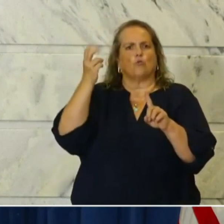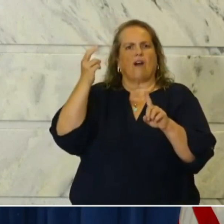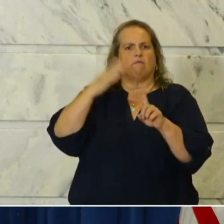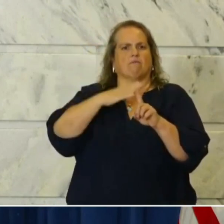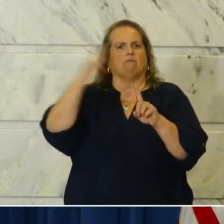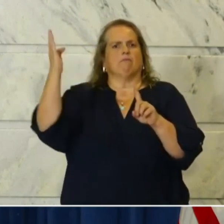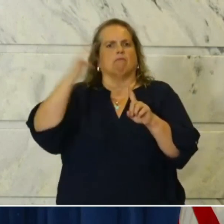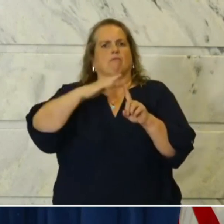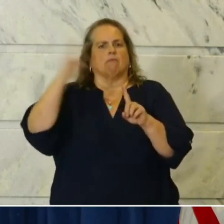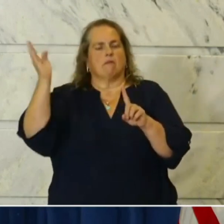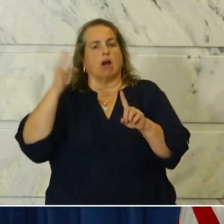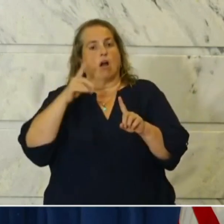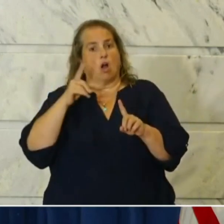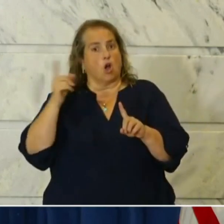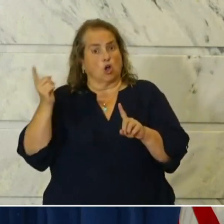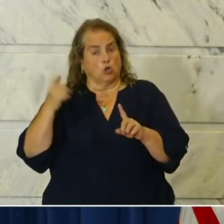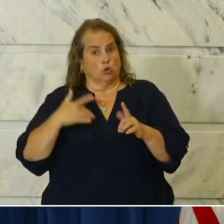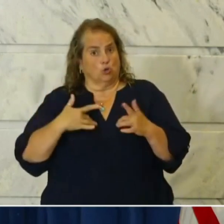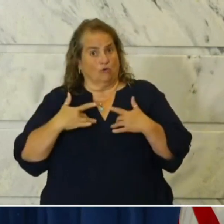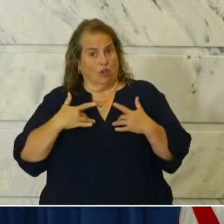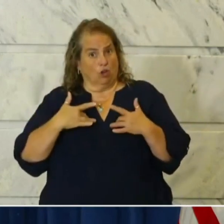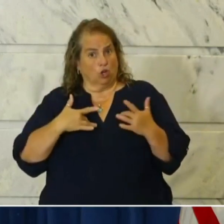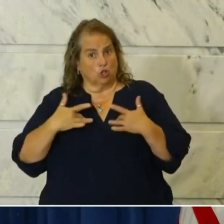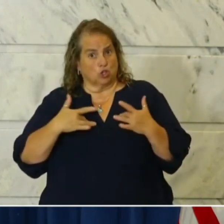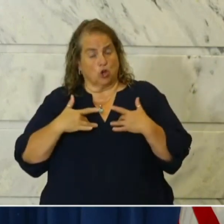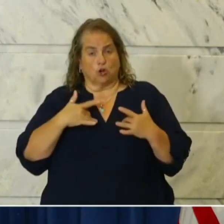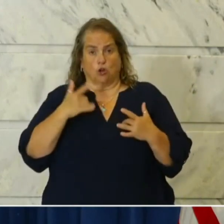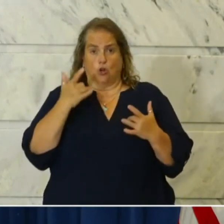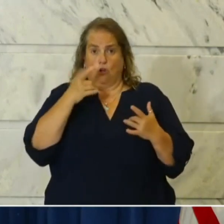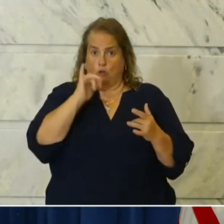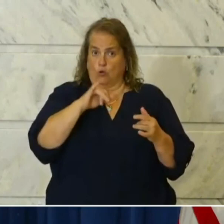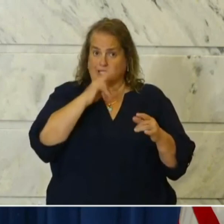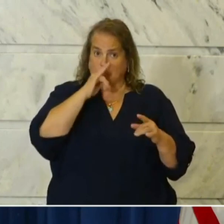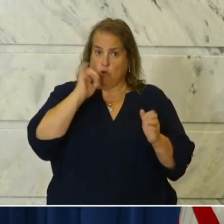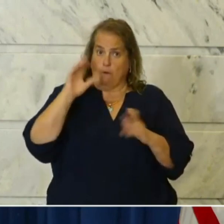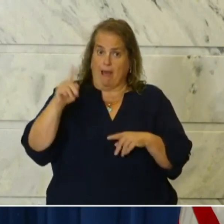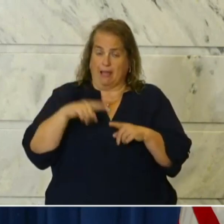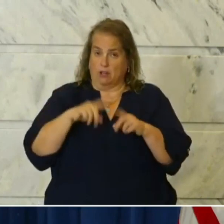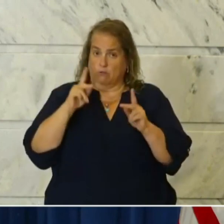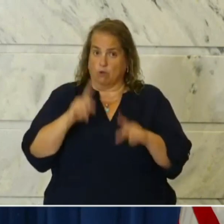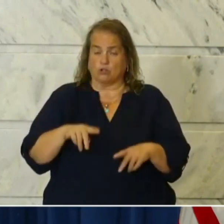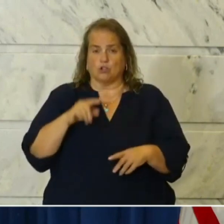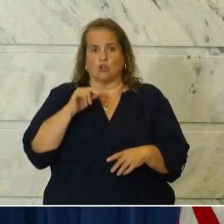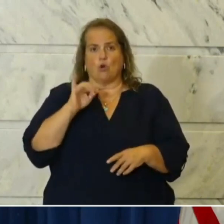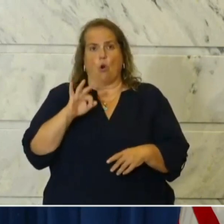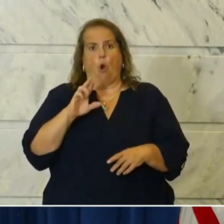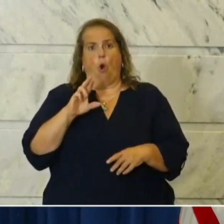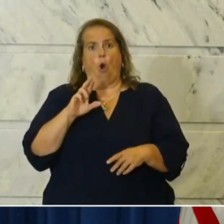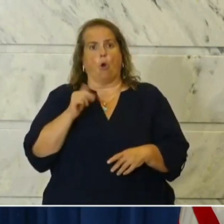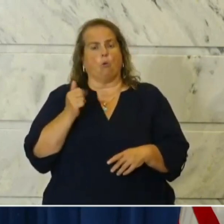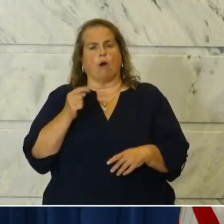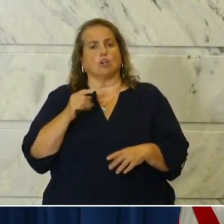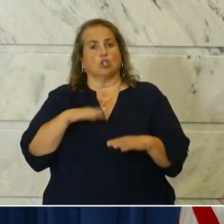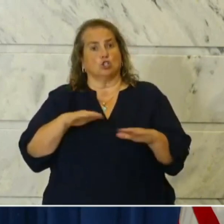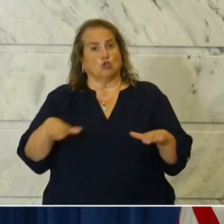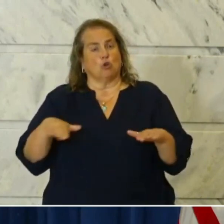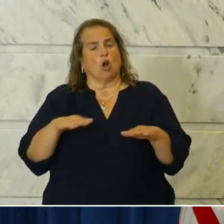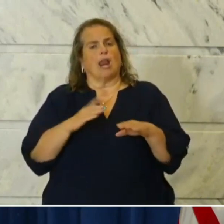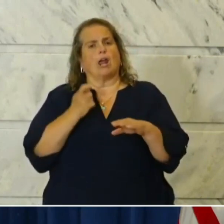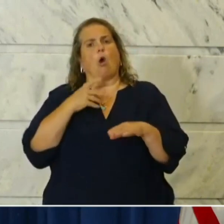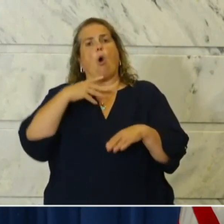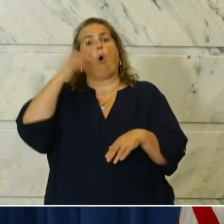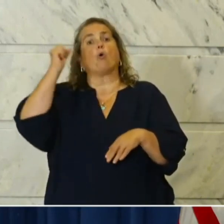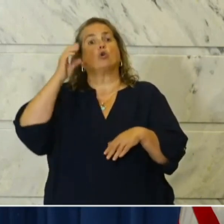are you waiting to see how those numbers change over the next few weeks? I was looking to see. The question is on children just a little bit